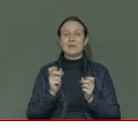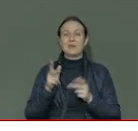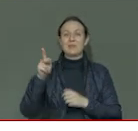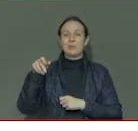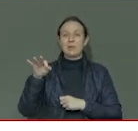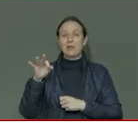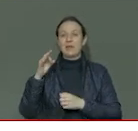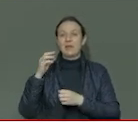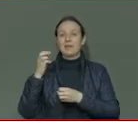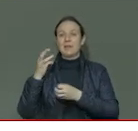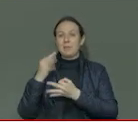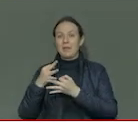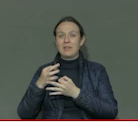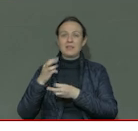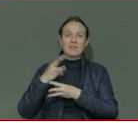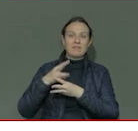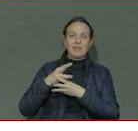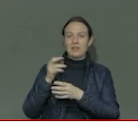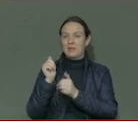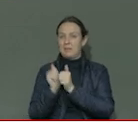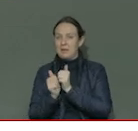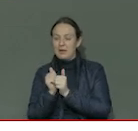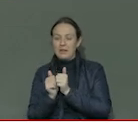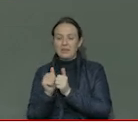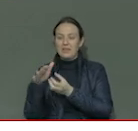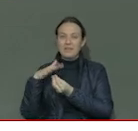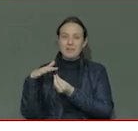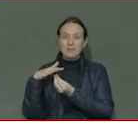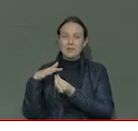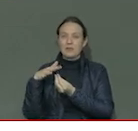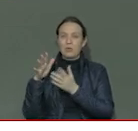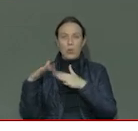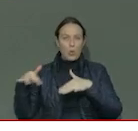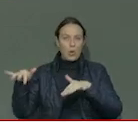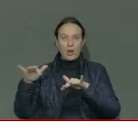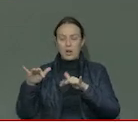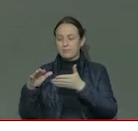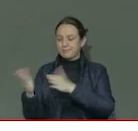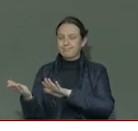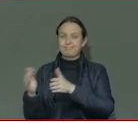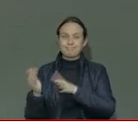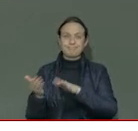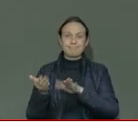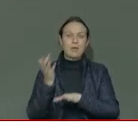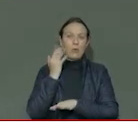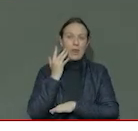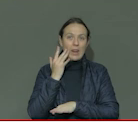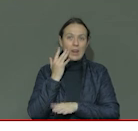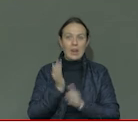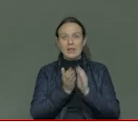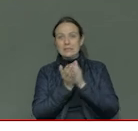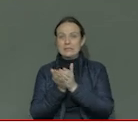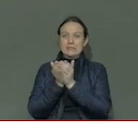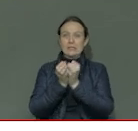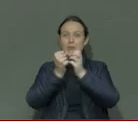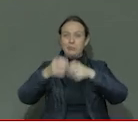Pi's mother, father, brother, the entire family, they die when the ship sinks, and he